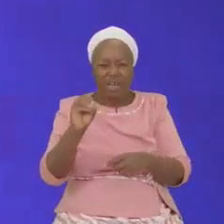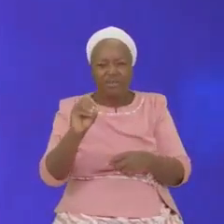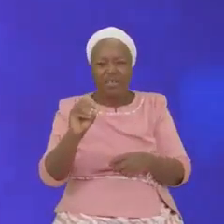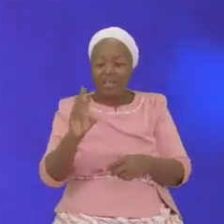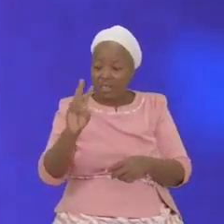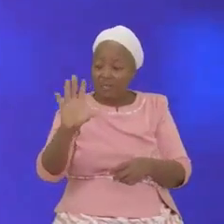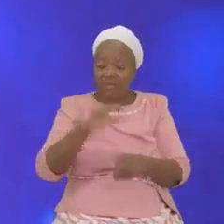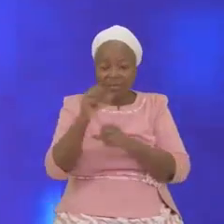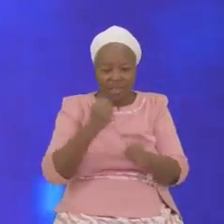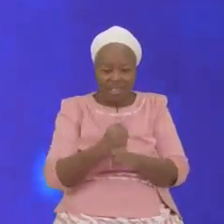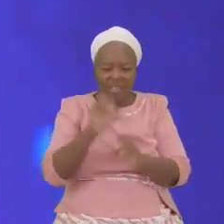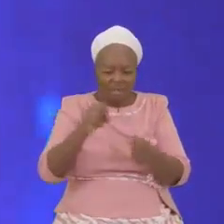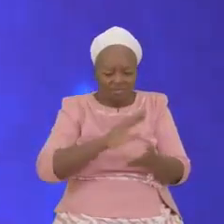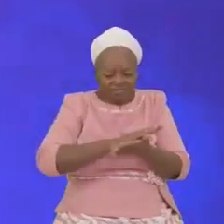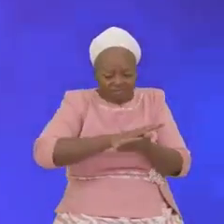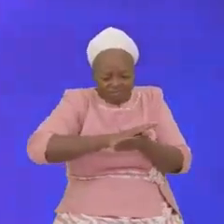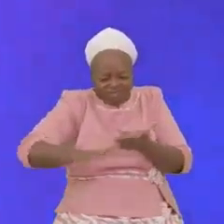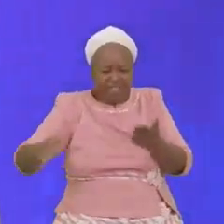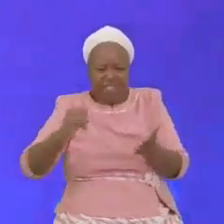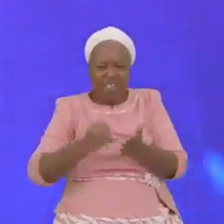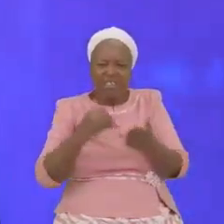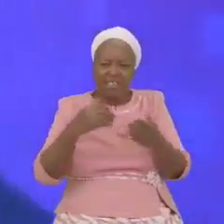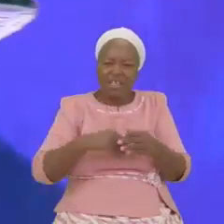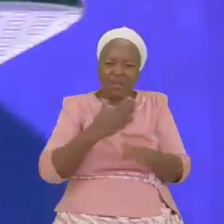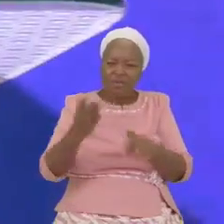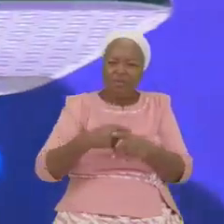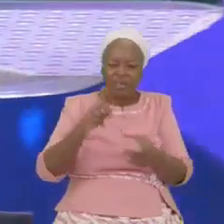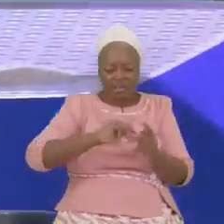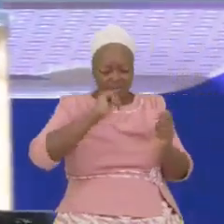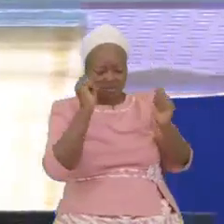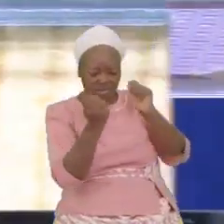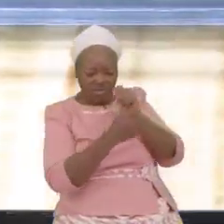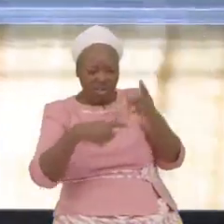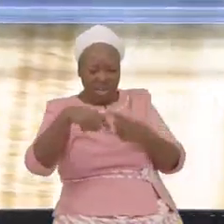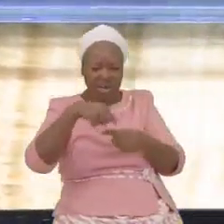that off and now turn around and say, possible?